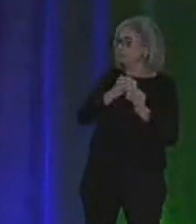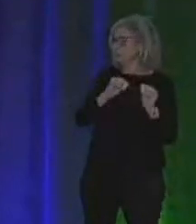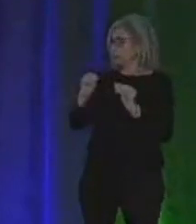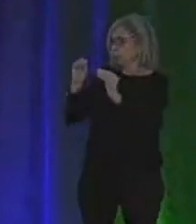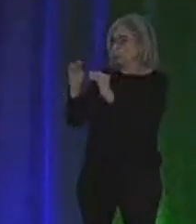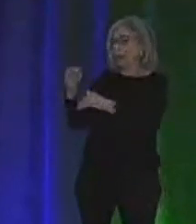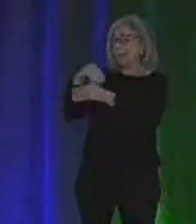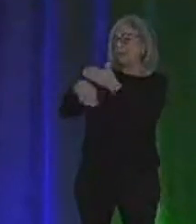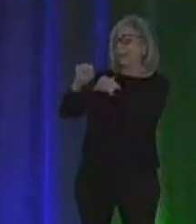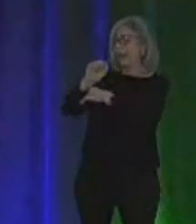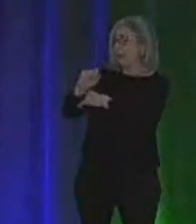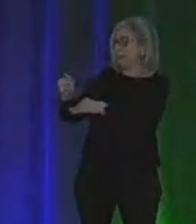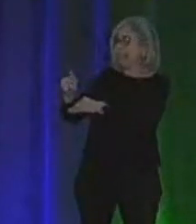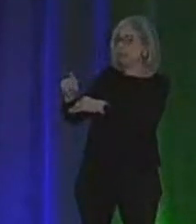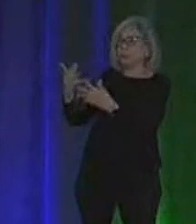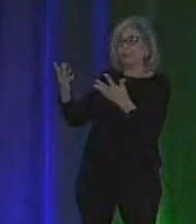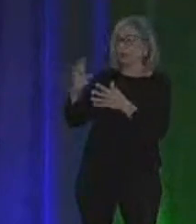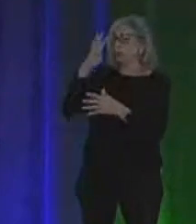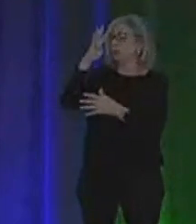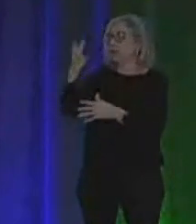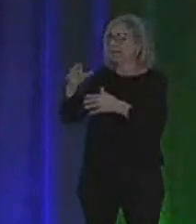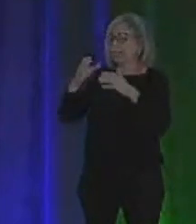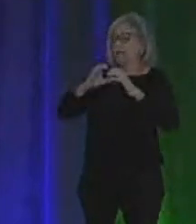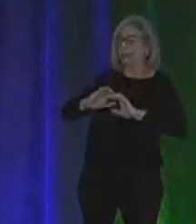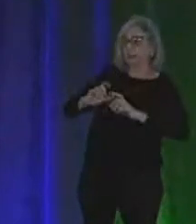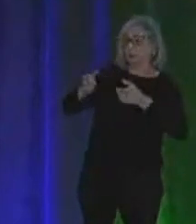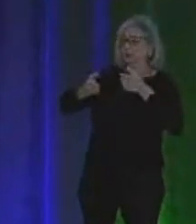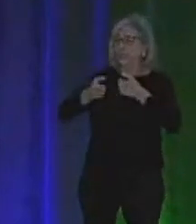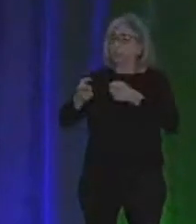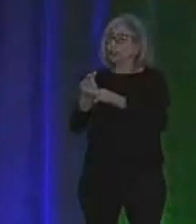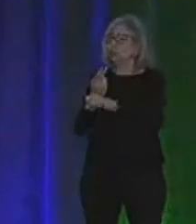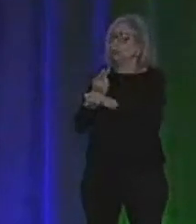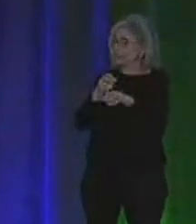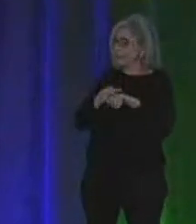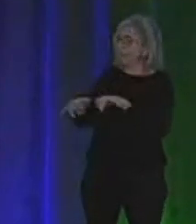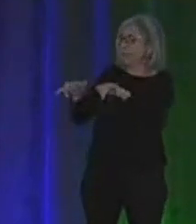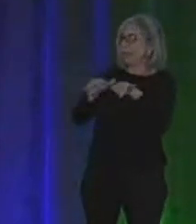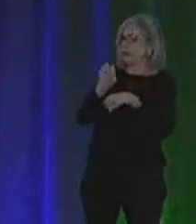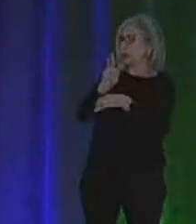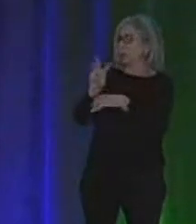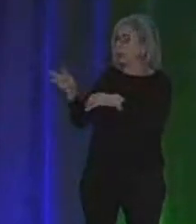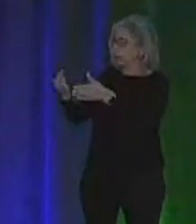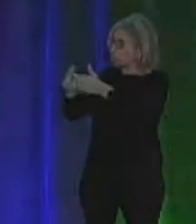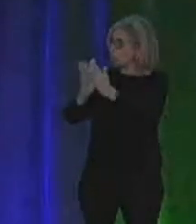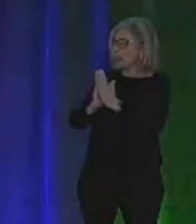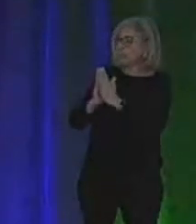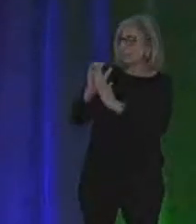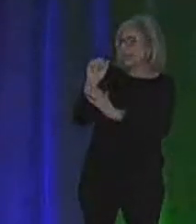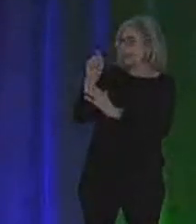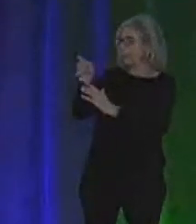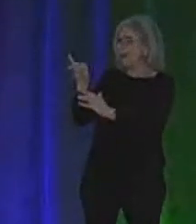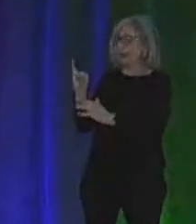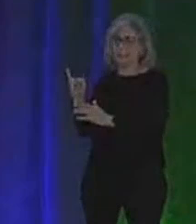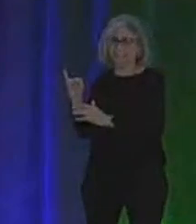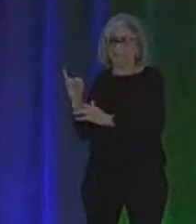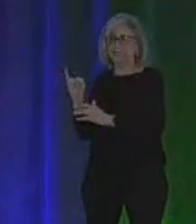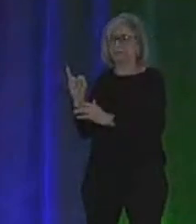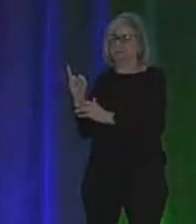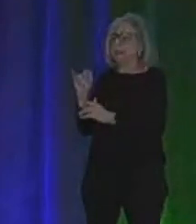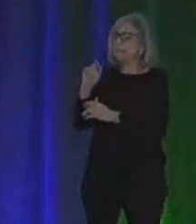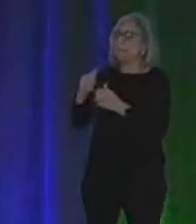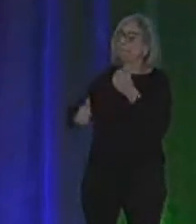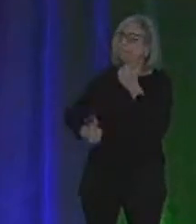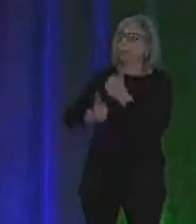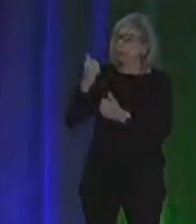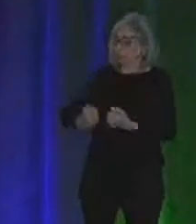your application, and they just allow you to create these custom request handlers using these standard web request and response APIs. These are mostly inspired